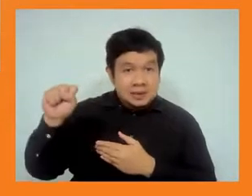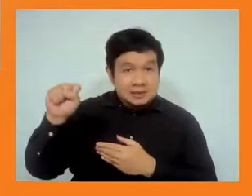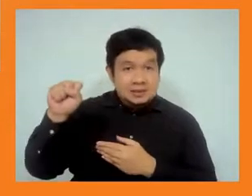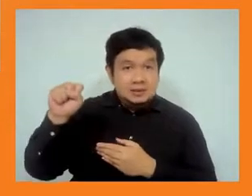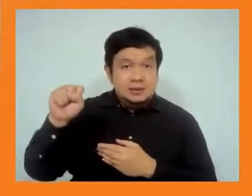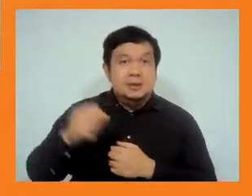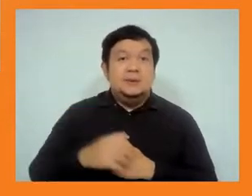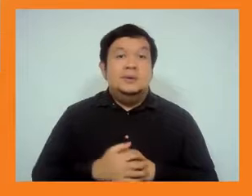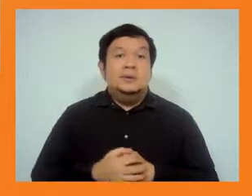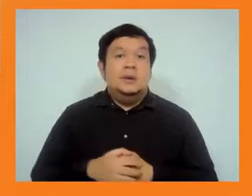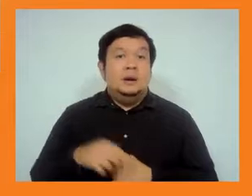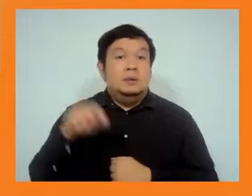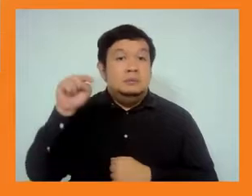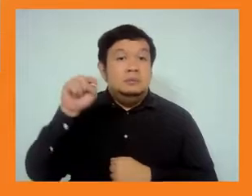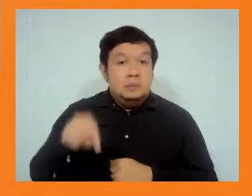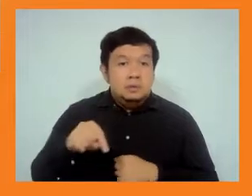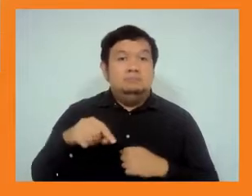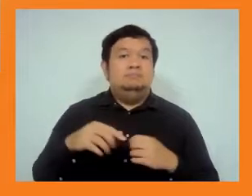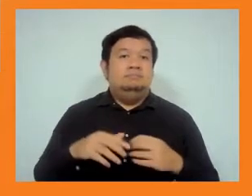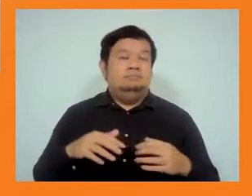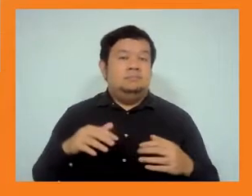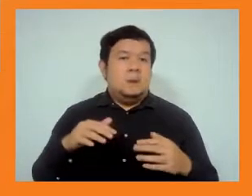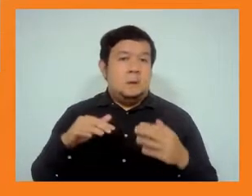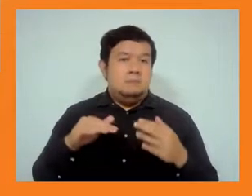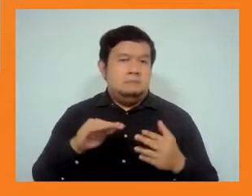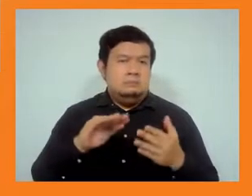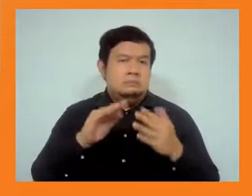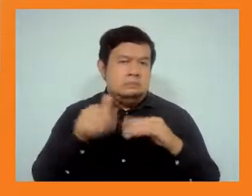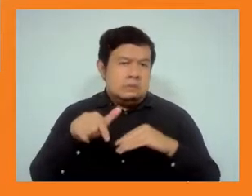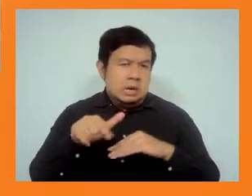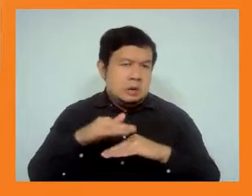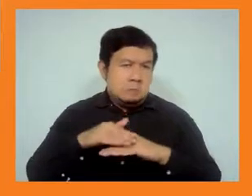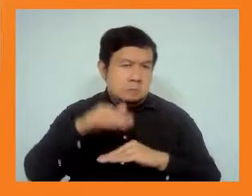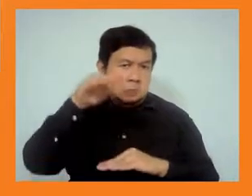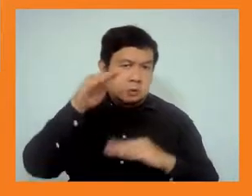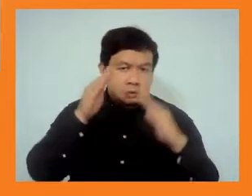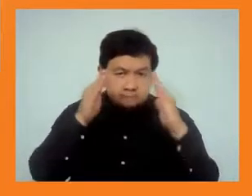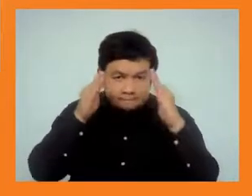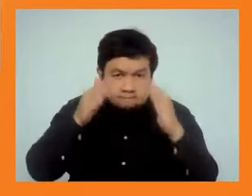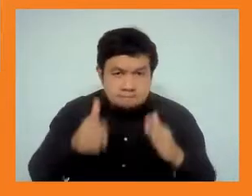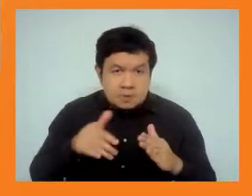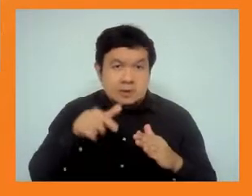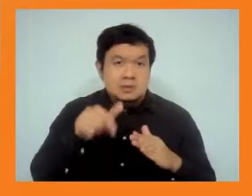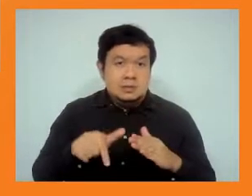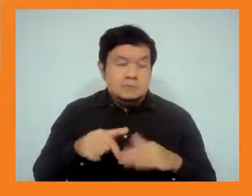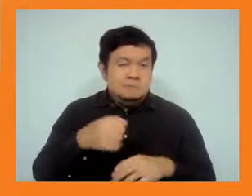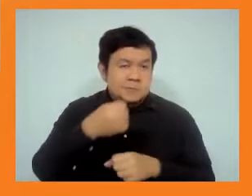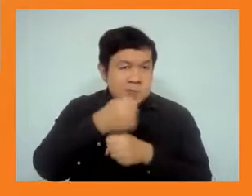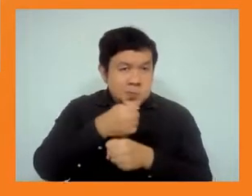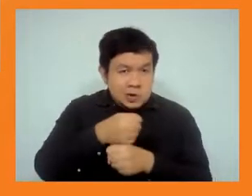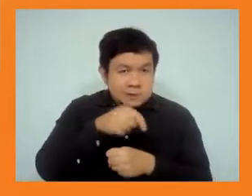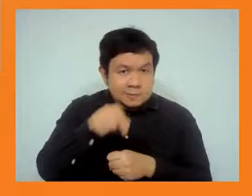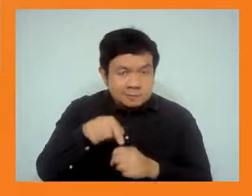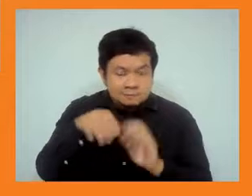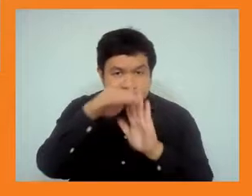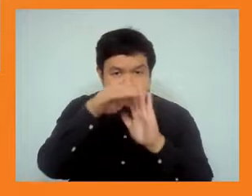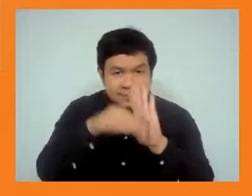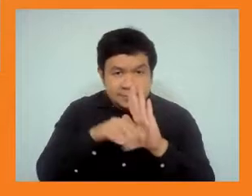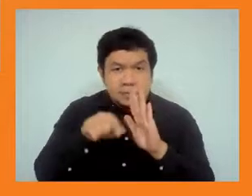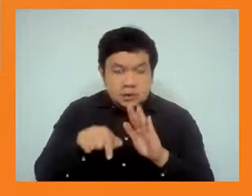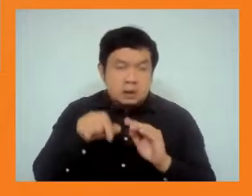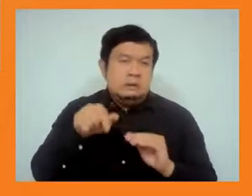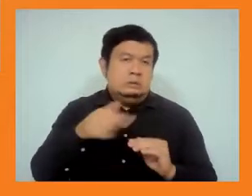forest area for access roads, and we had hard time identifying who are the one responsible. So